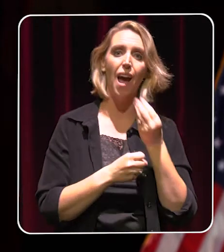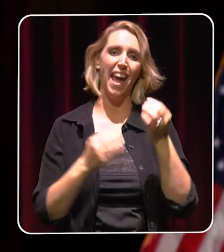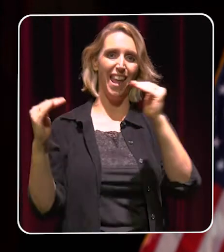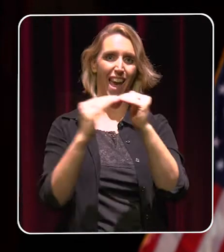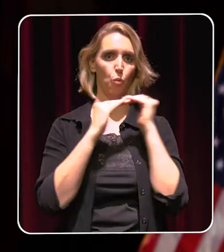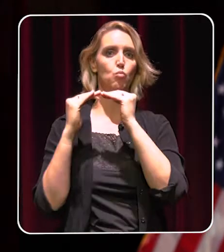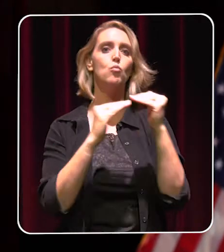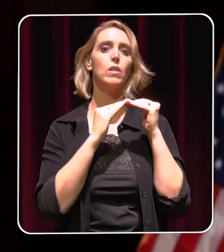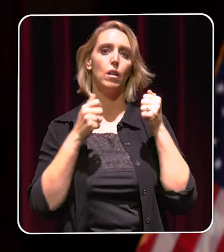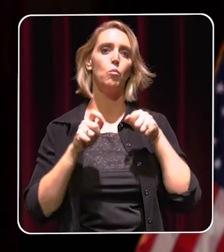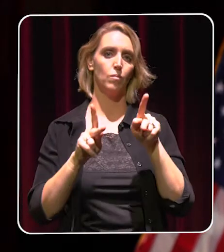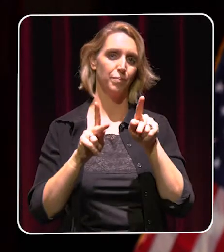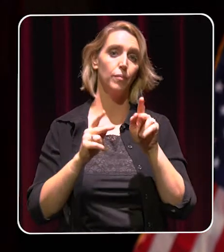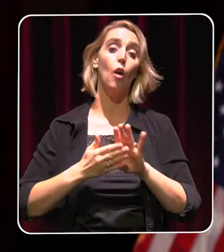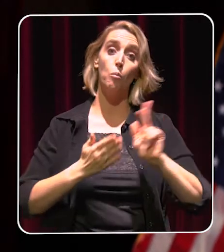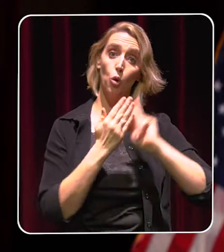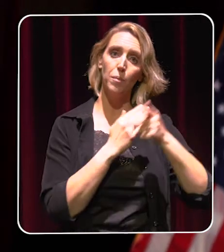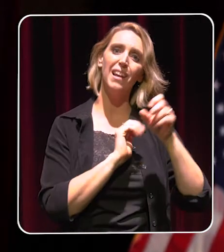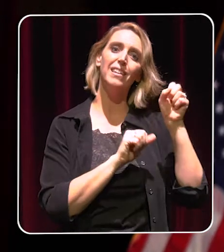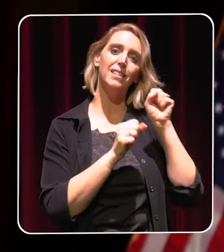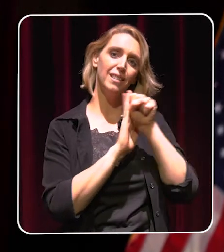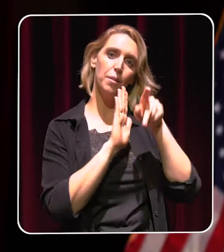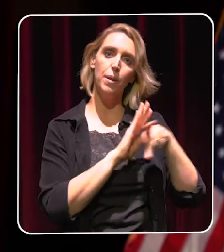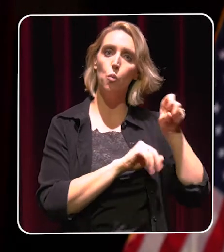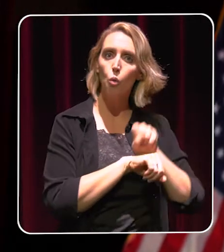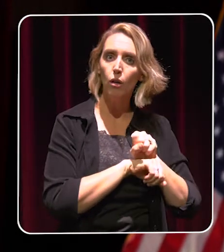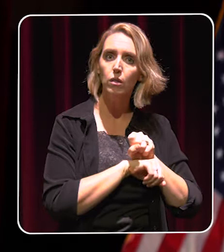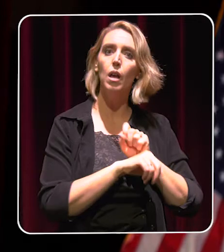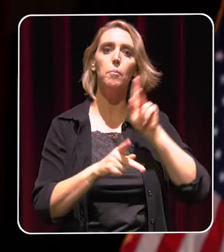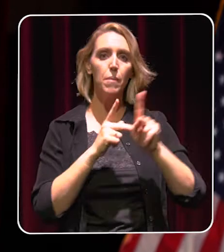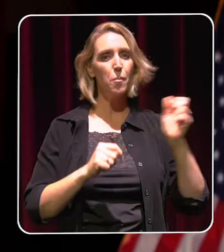and equity building. Through programs like St. Pete Works,